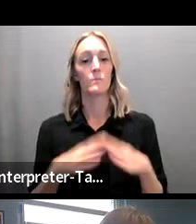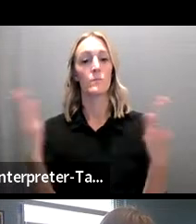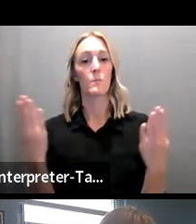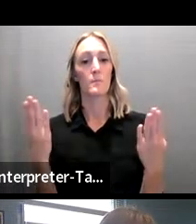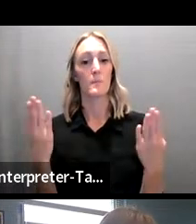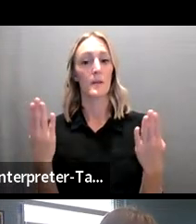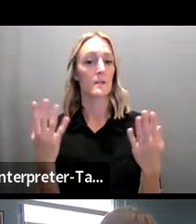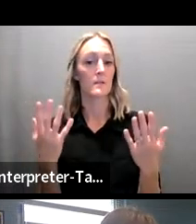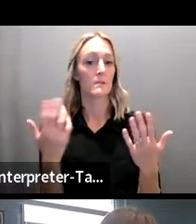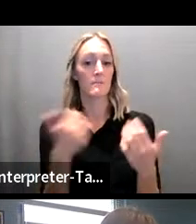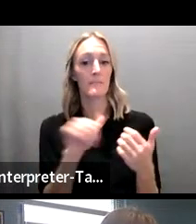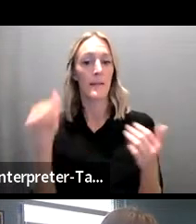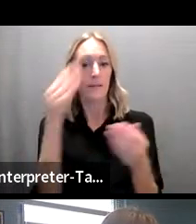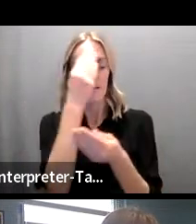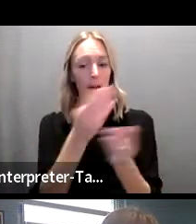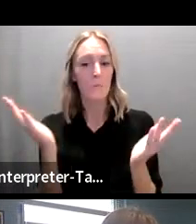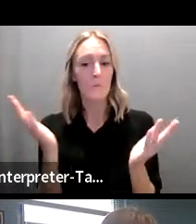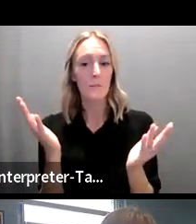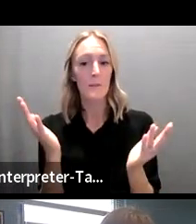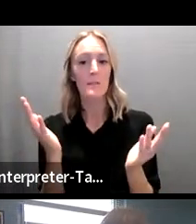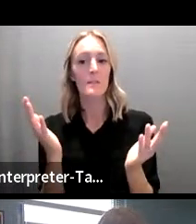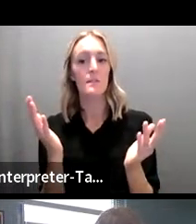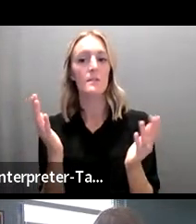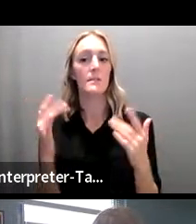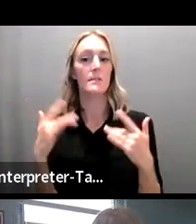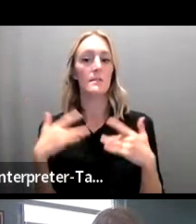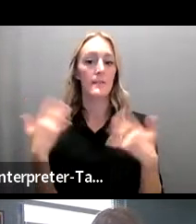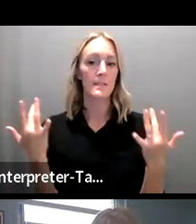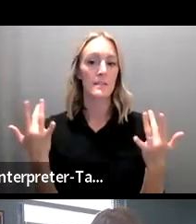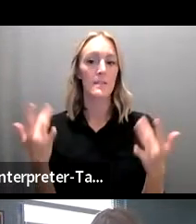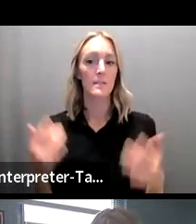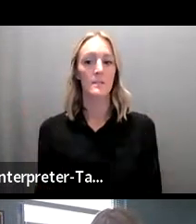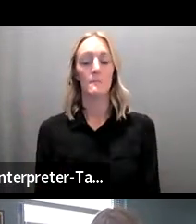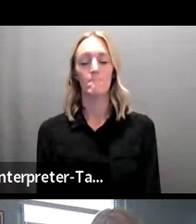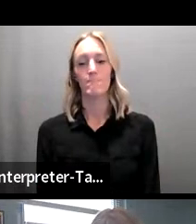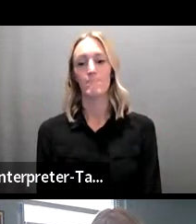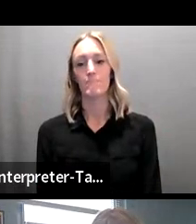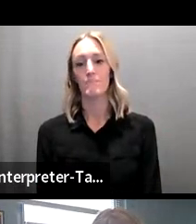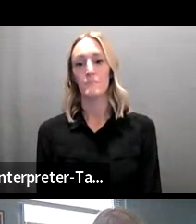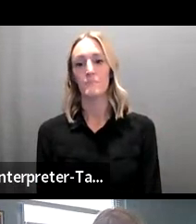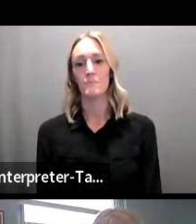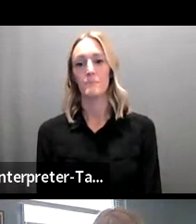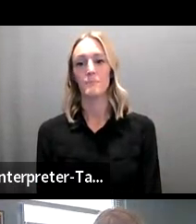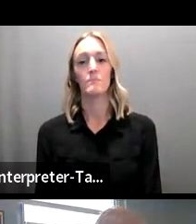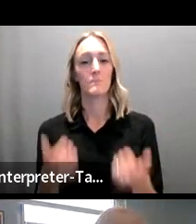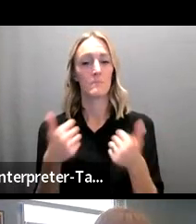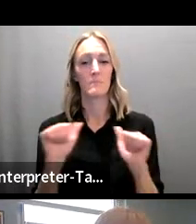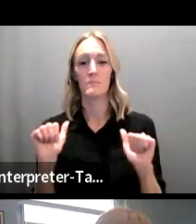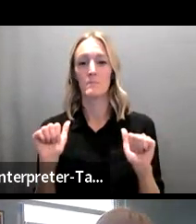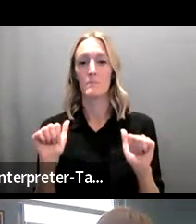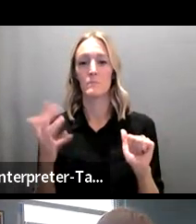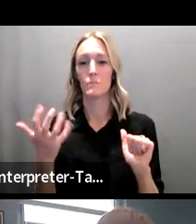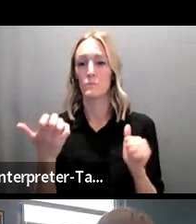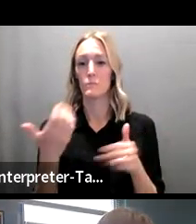any announcements about upcoming events or anything they want to share.